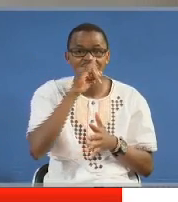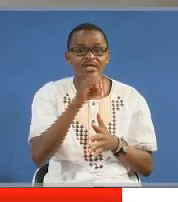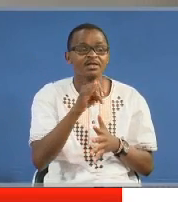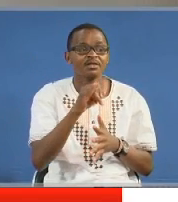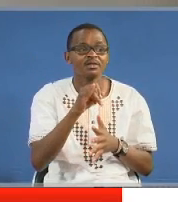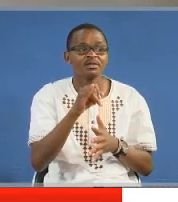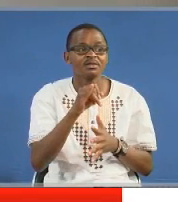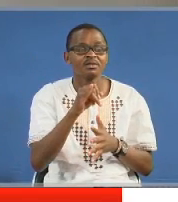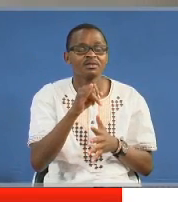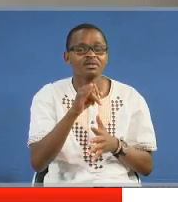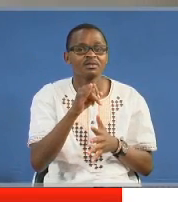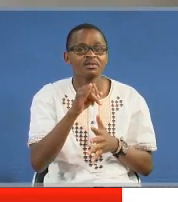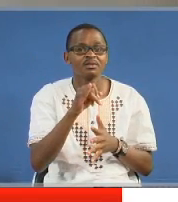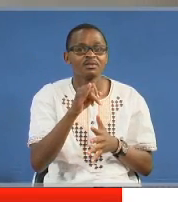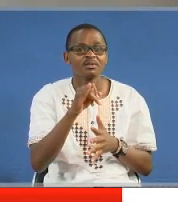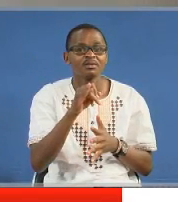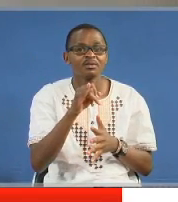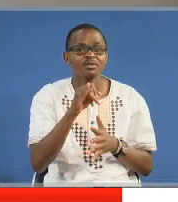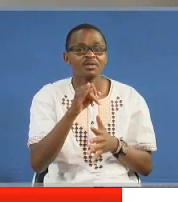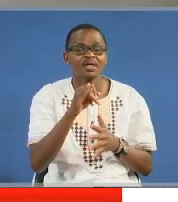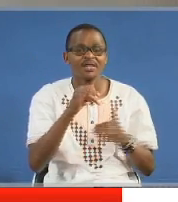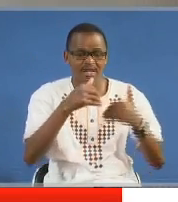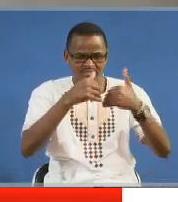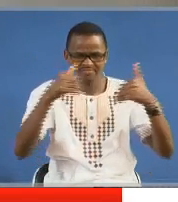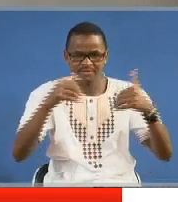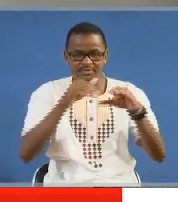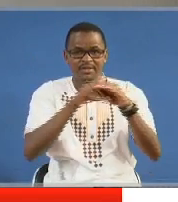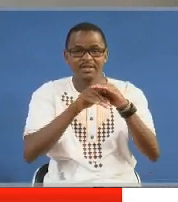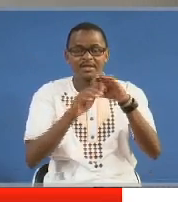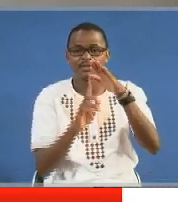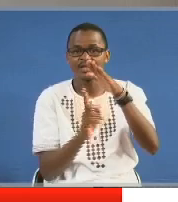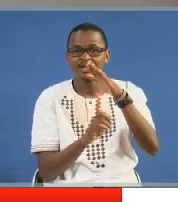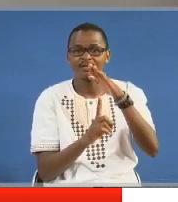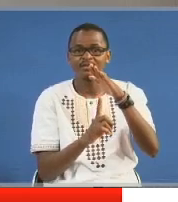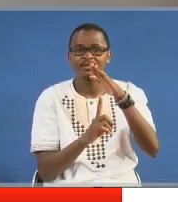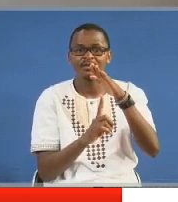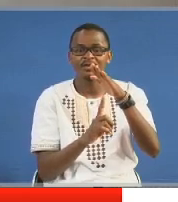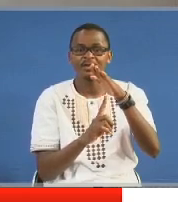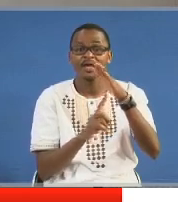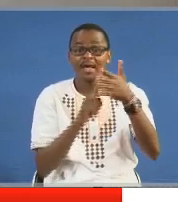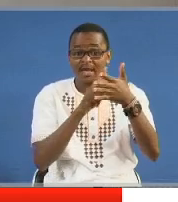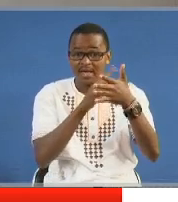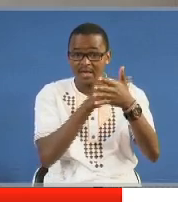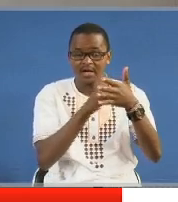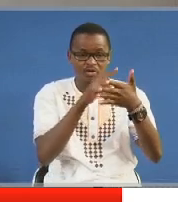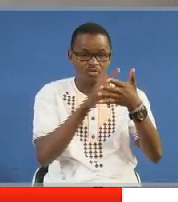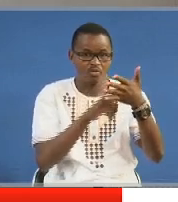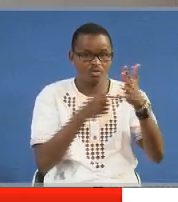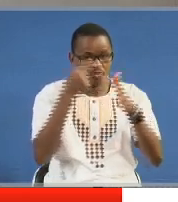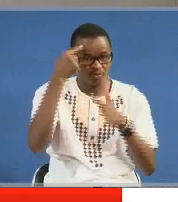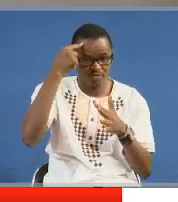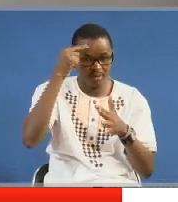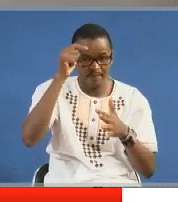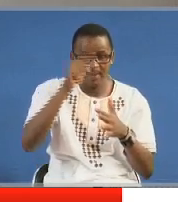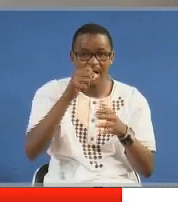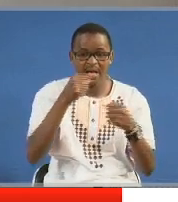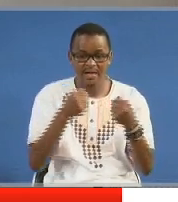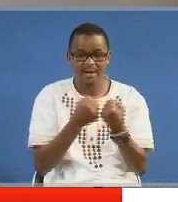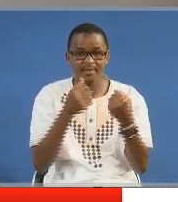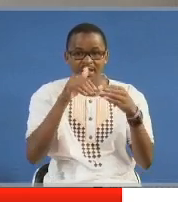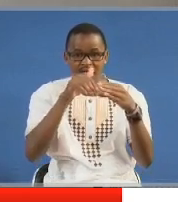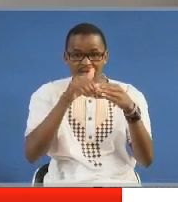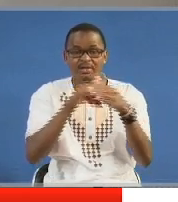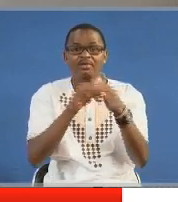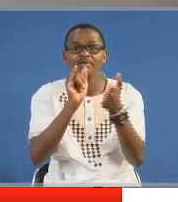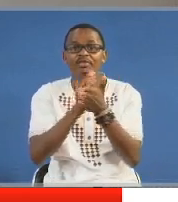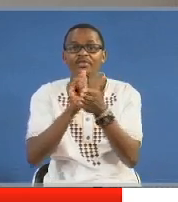a year-yawning gap in the ministry, and what we think should take place in the